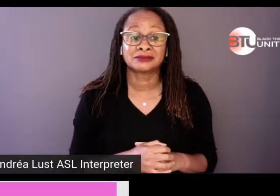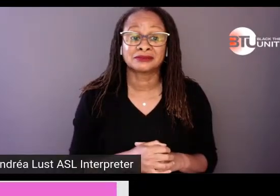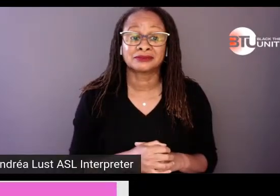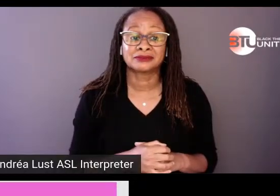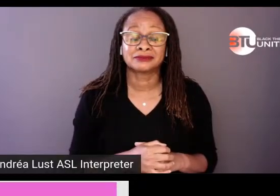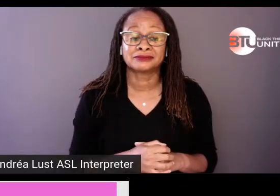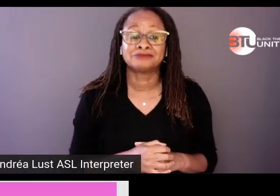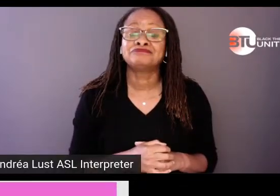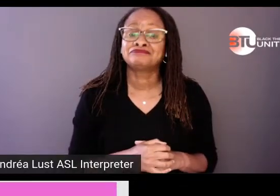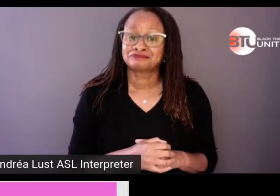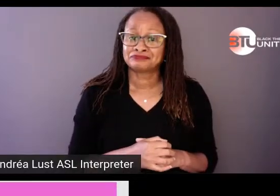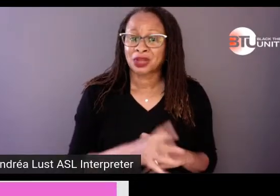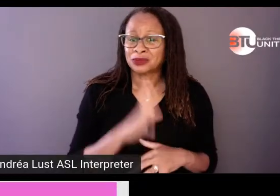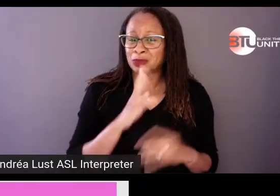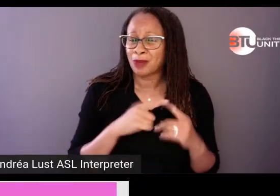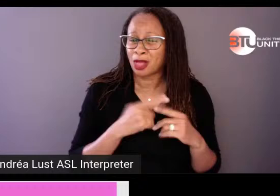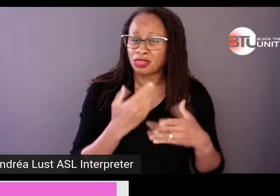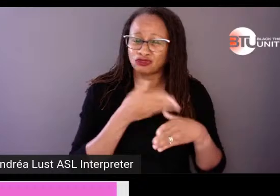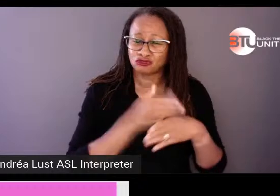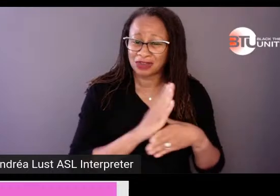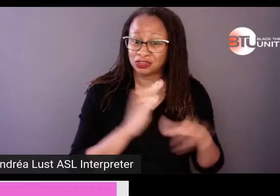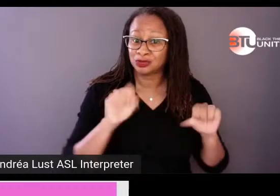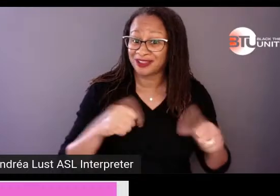So in those rights, again,